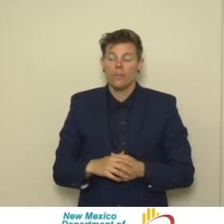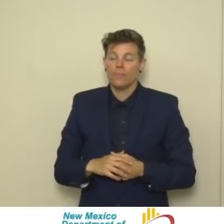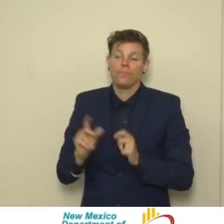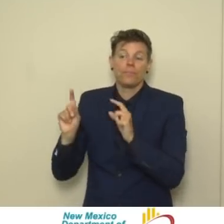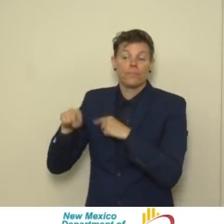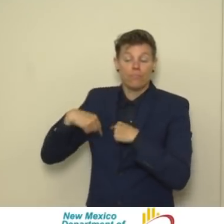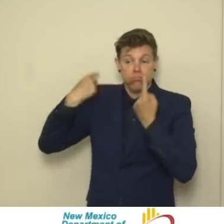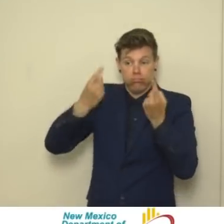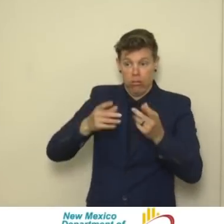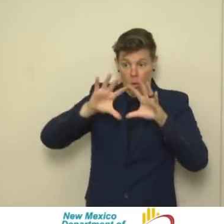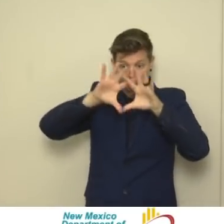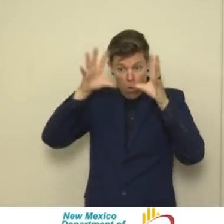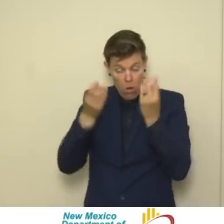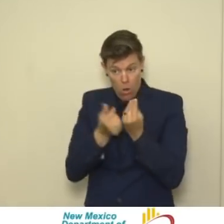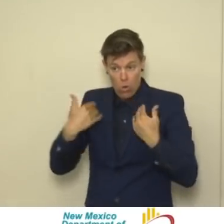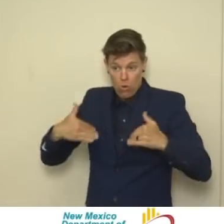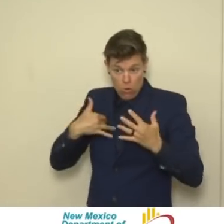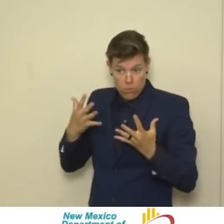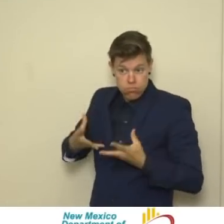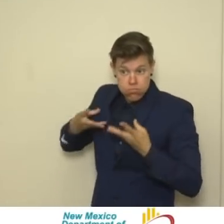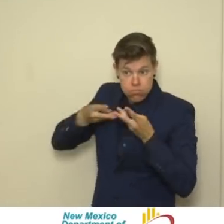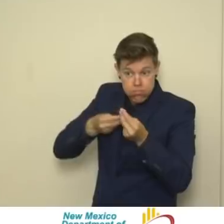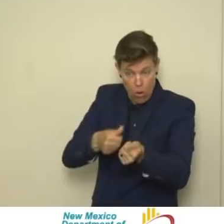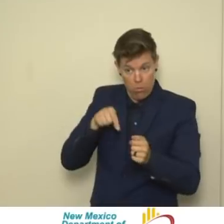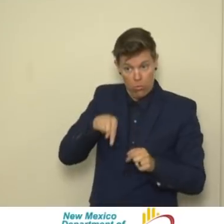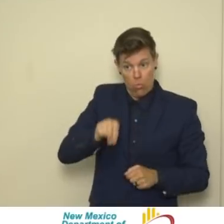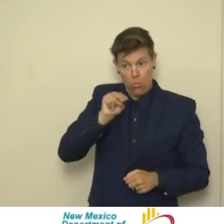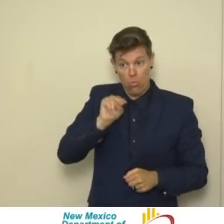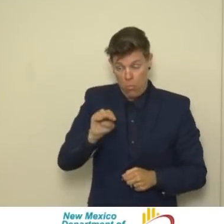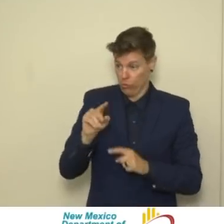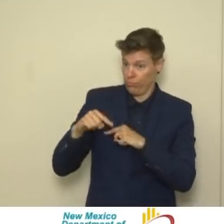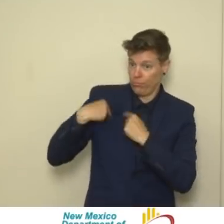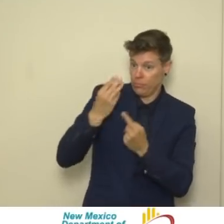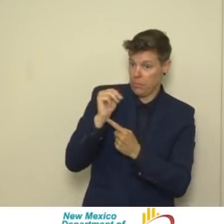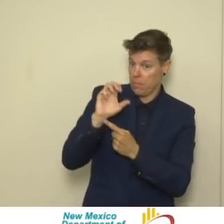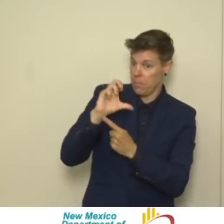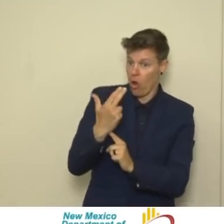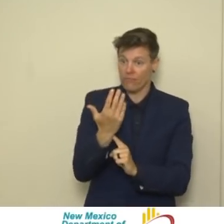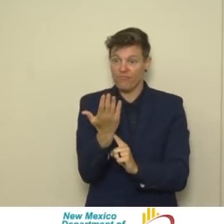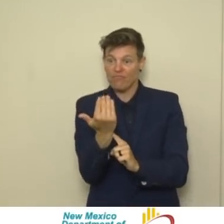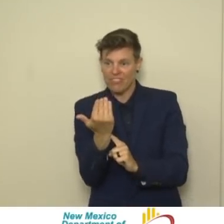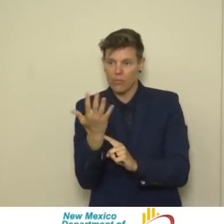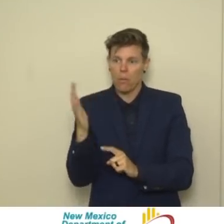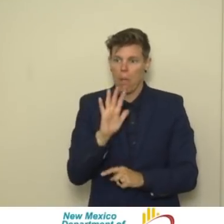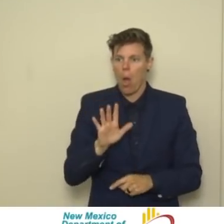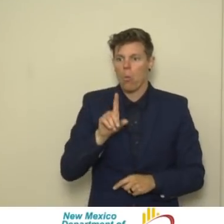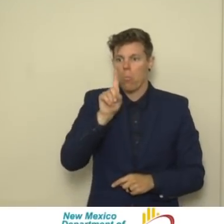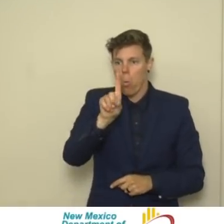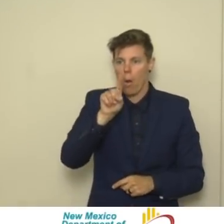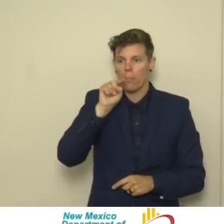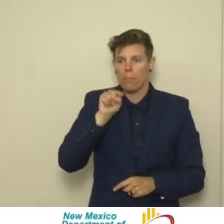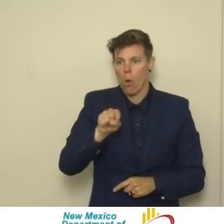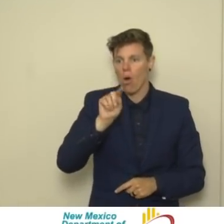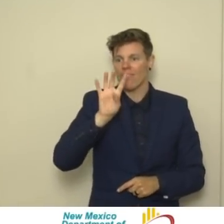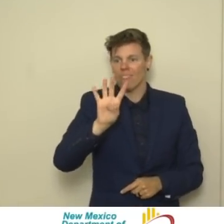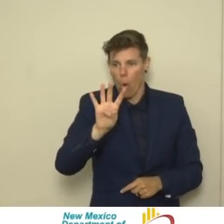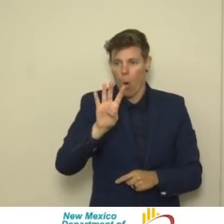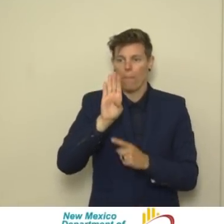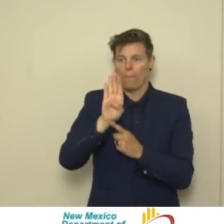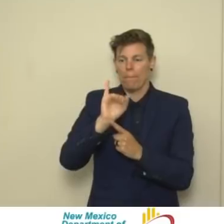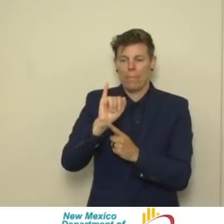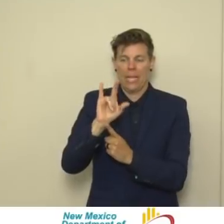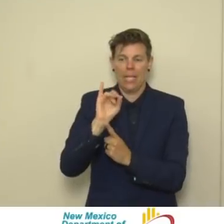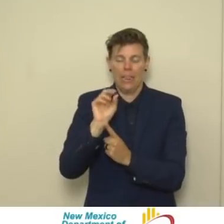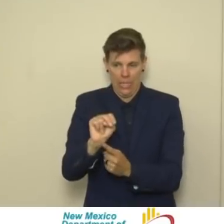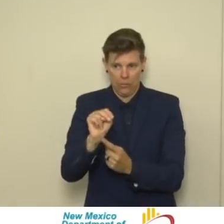the unemployment programs in New Mexico since March 15th this week reached $1.4 billion. And I want to